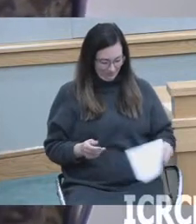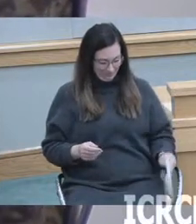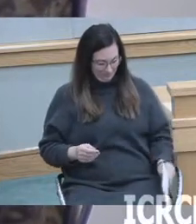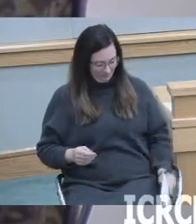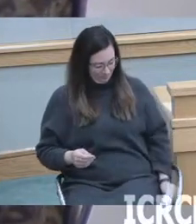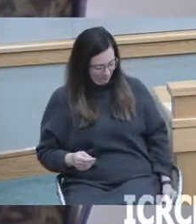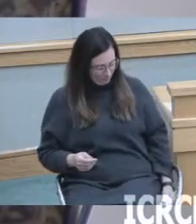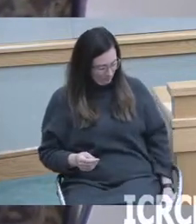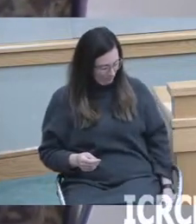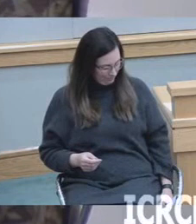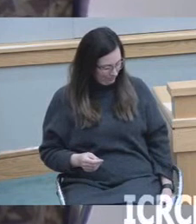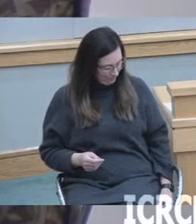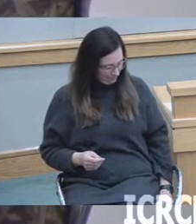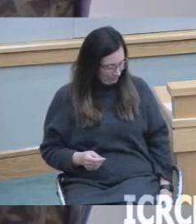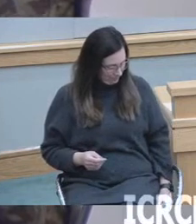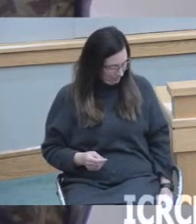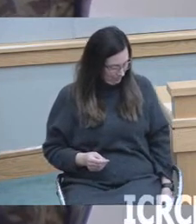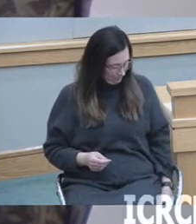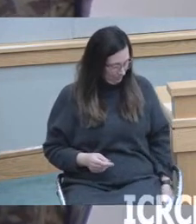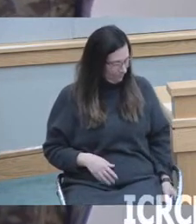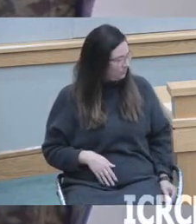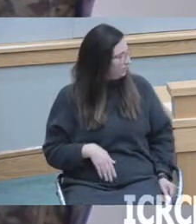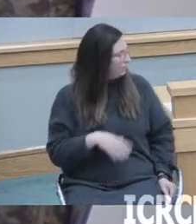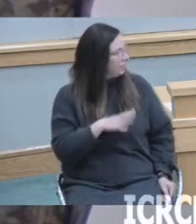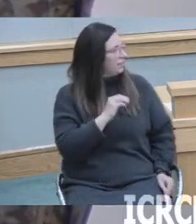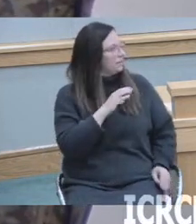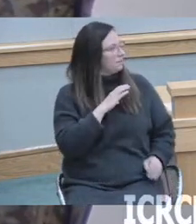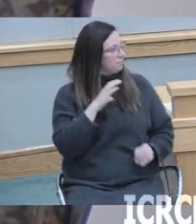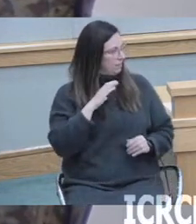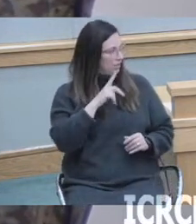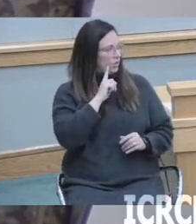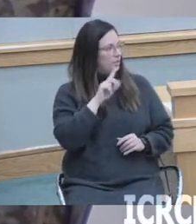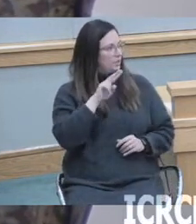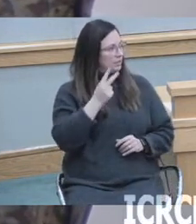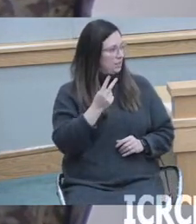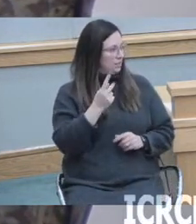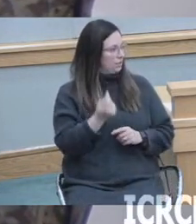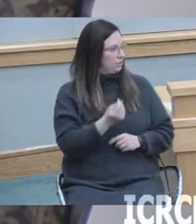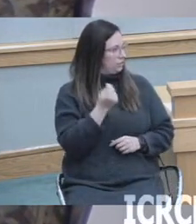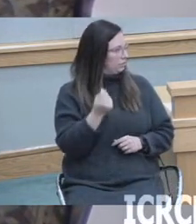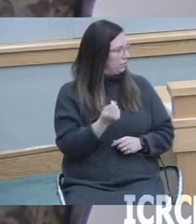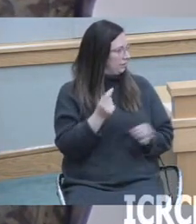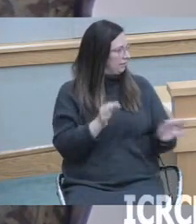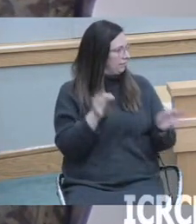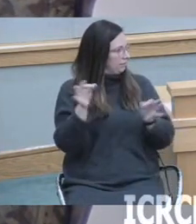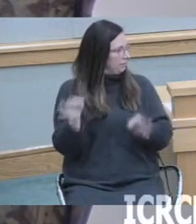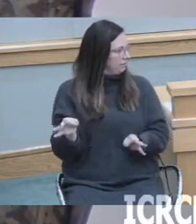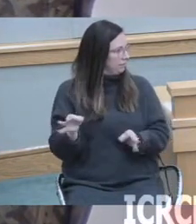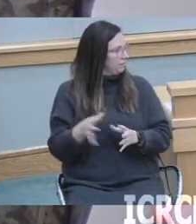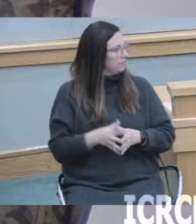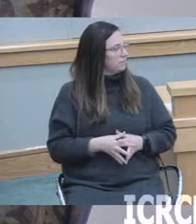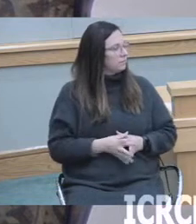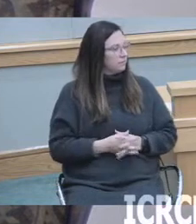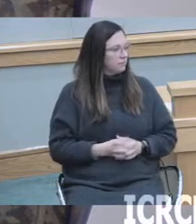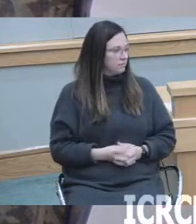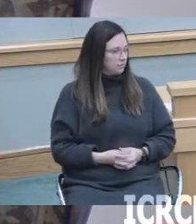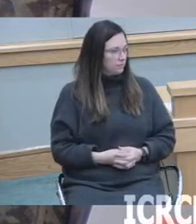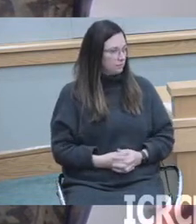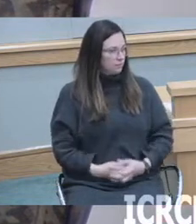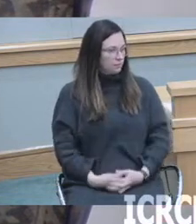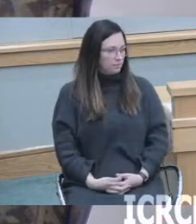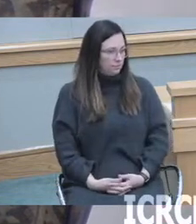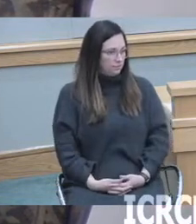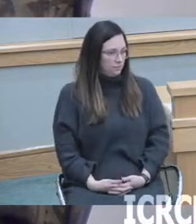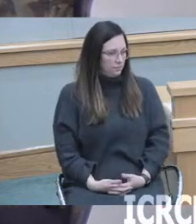here, And committee is the second Tuesday. please? Our committees are the second Tuesday. Yeah.